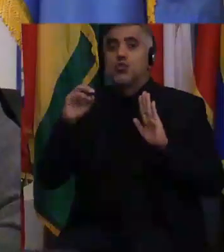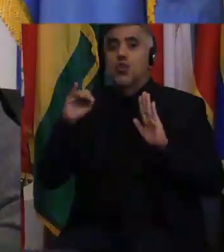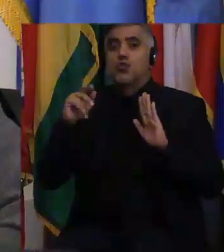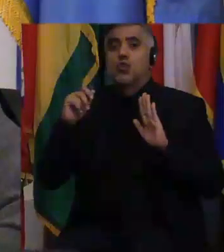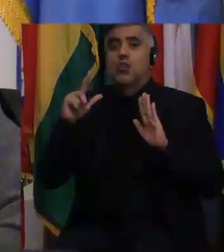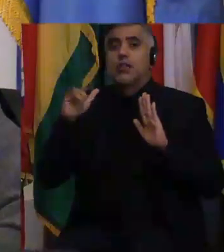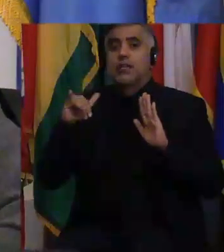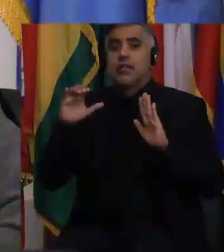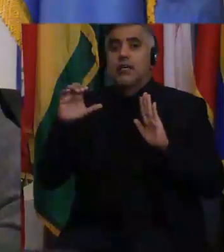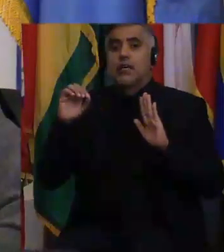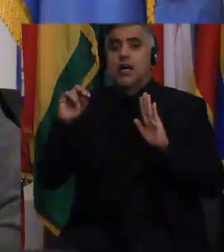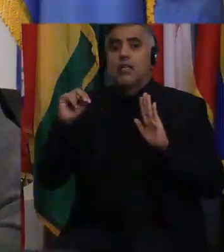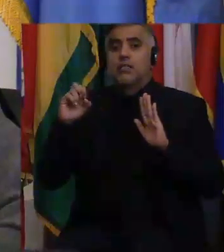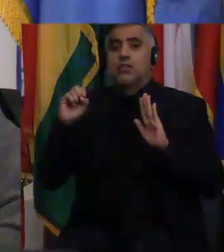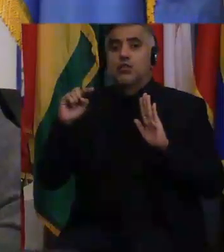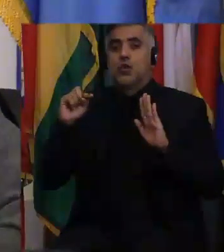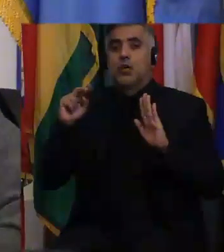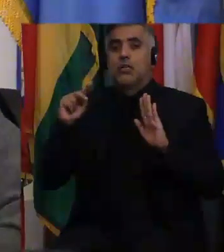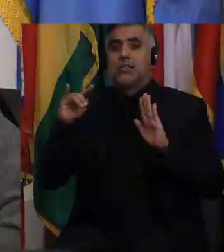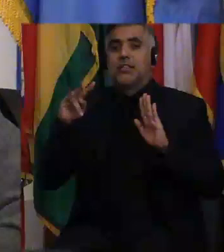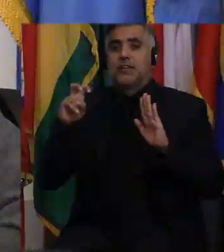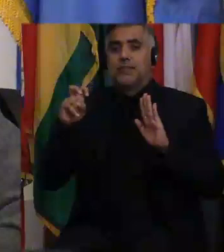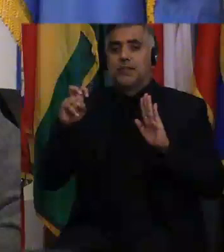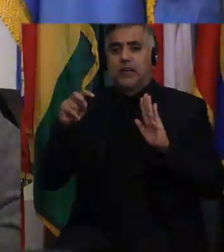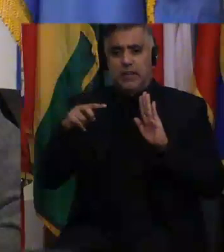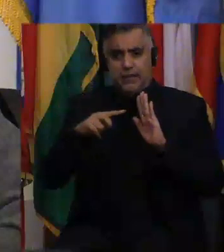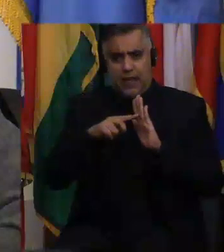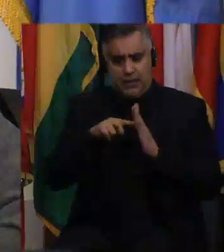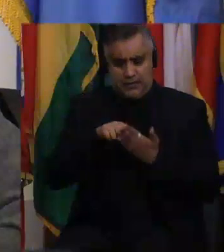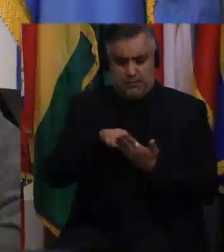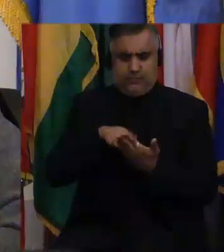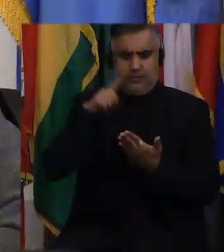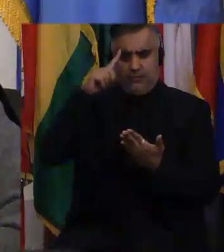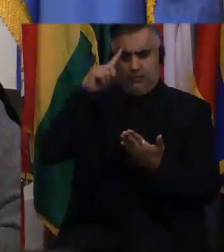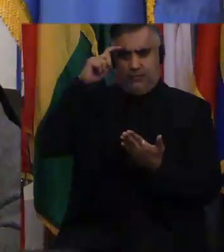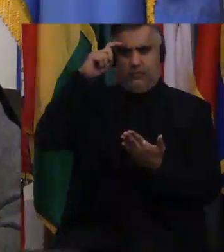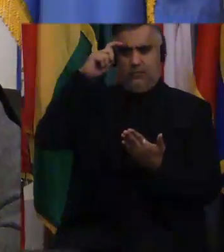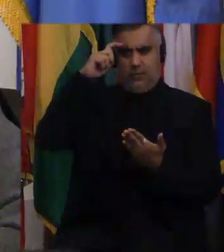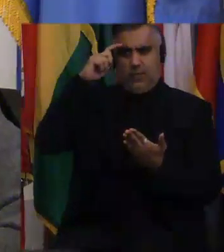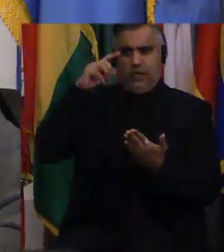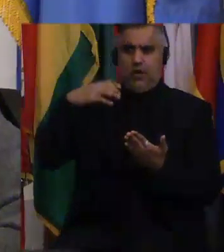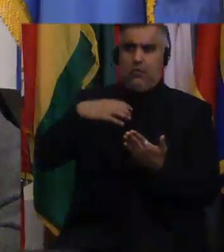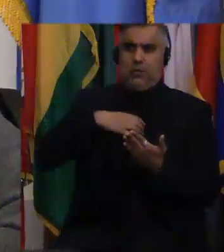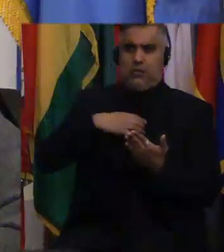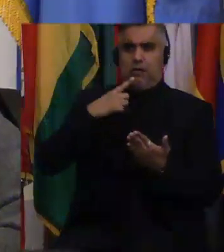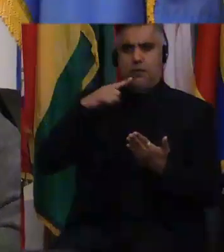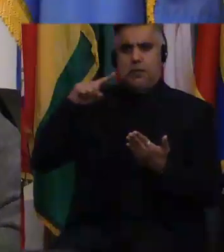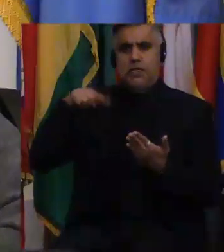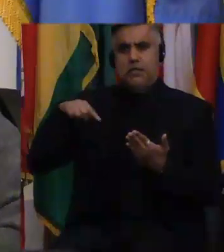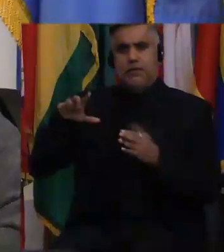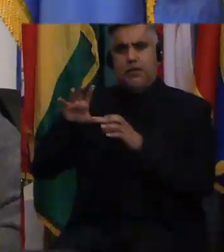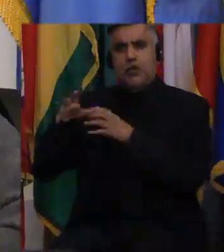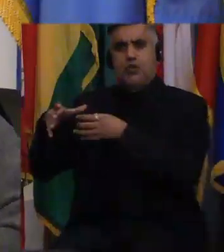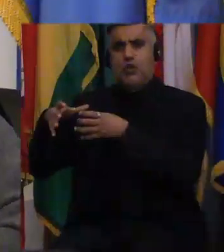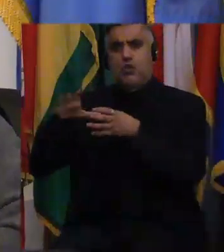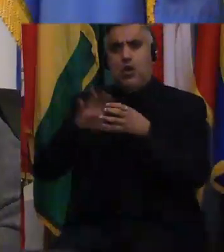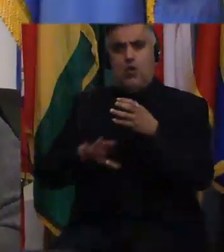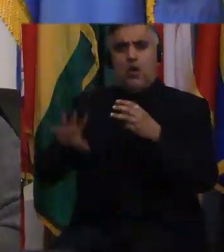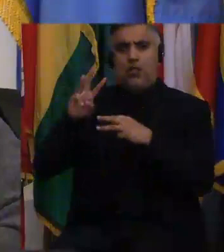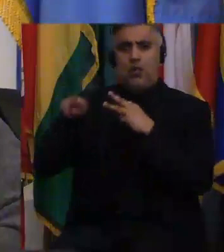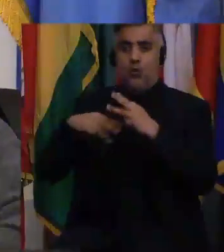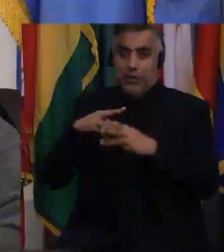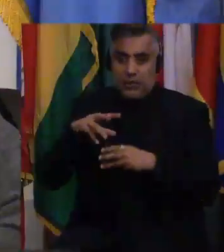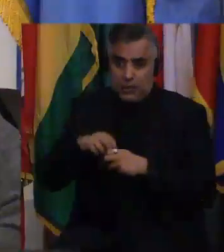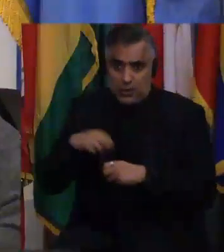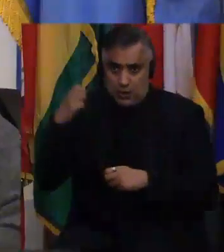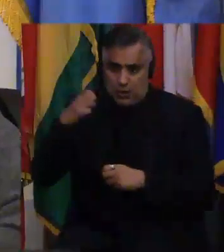constructed raises questions and objections from very different circles around the world, including